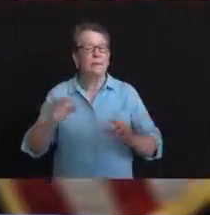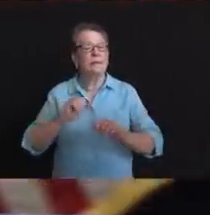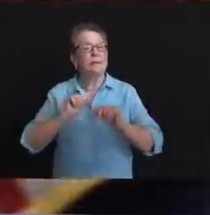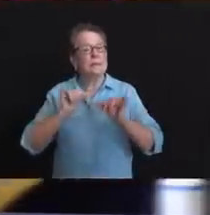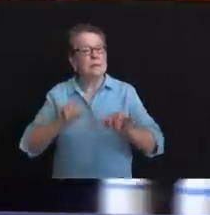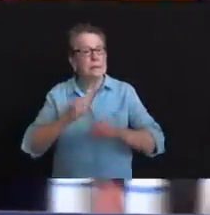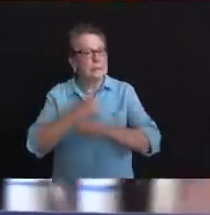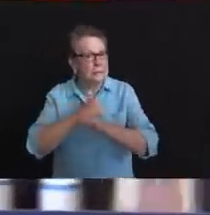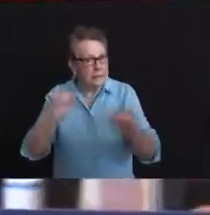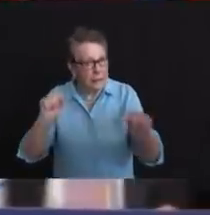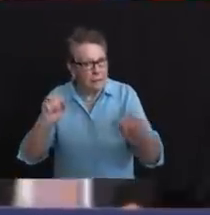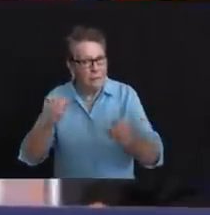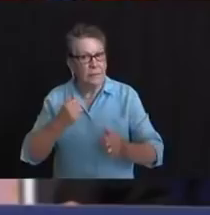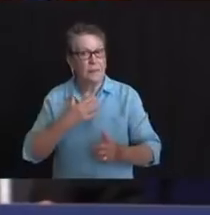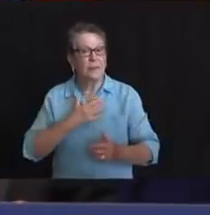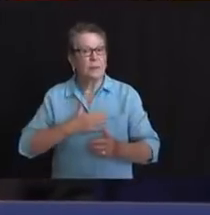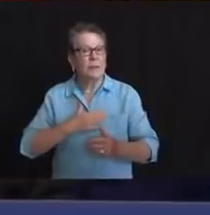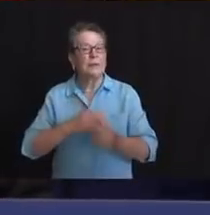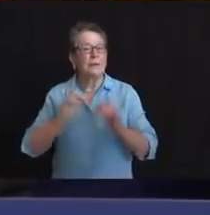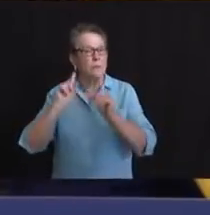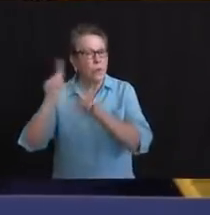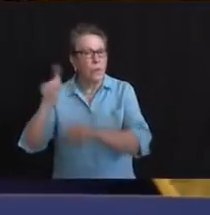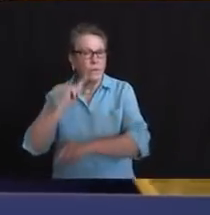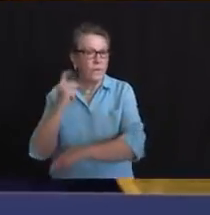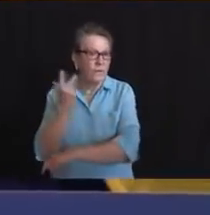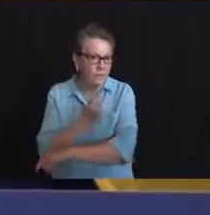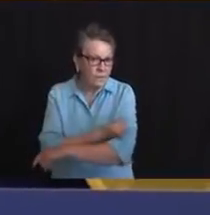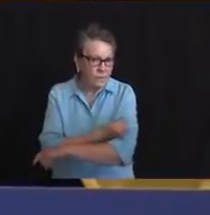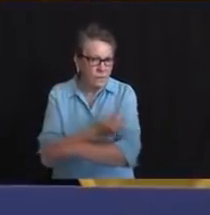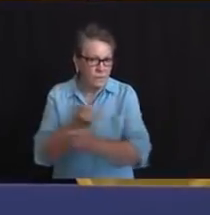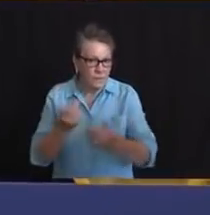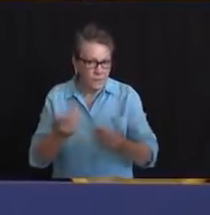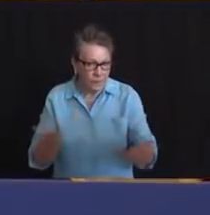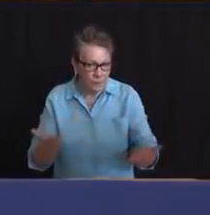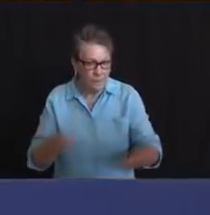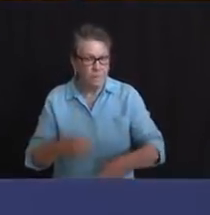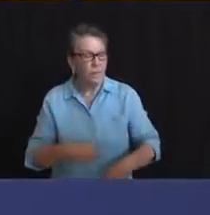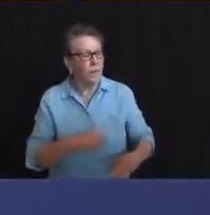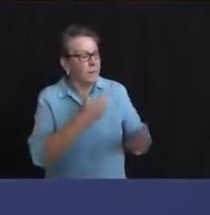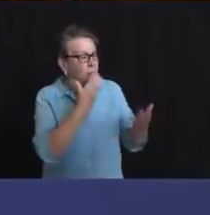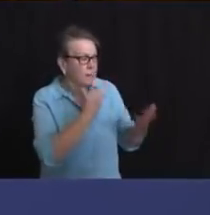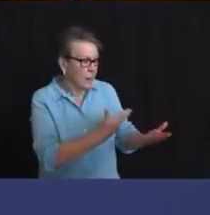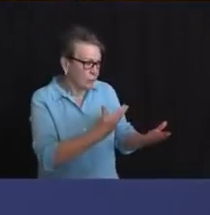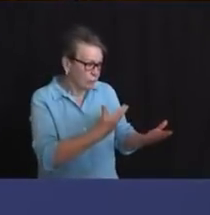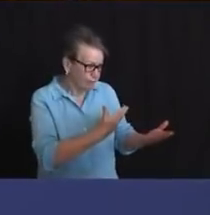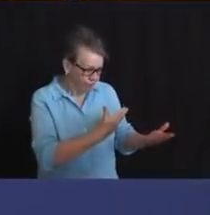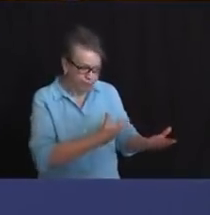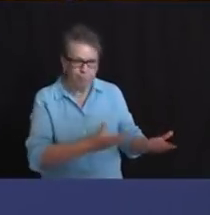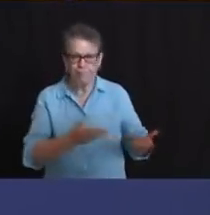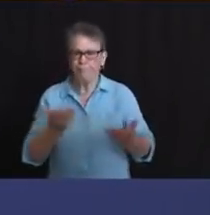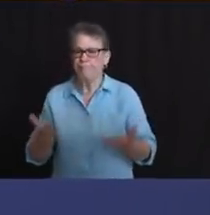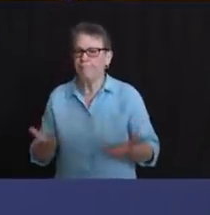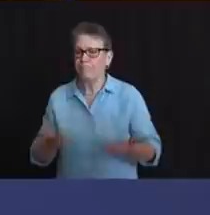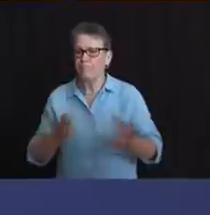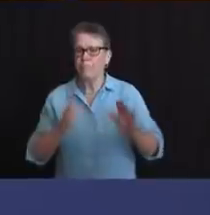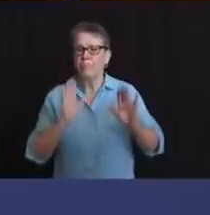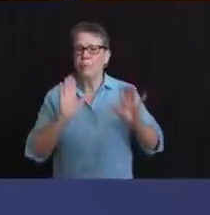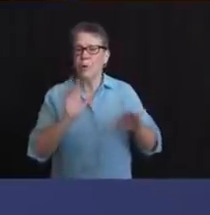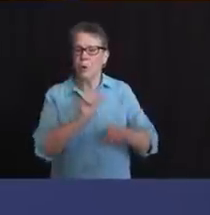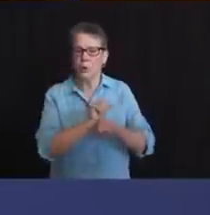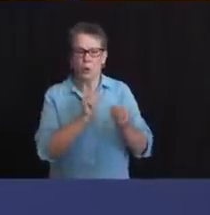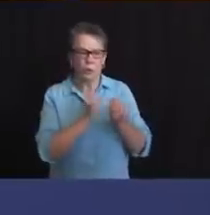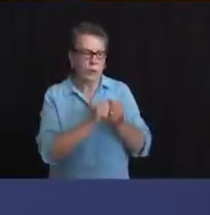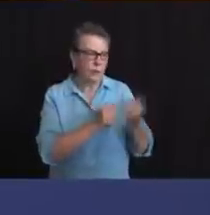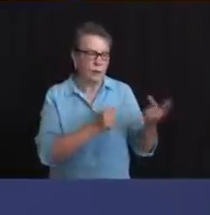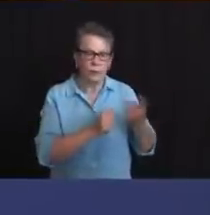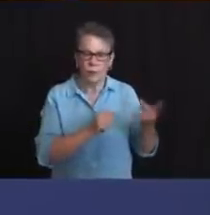Judy, thank you for all. It's great being with you on Friday. I thought that was a really good